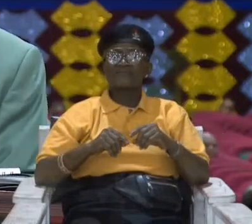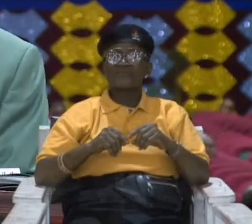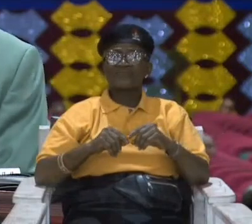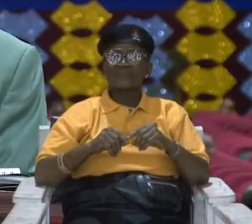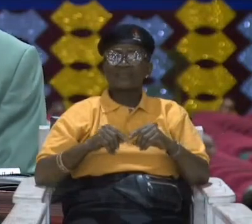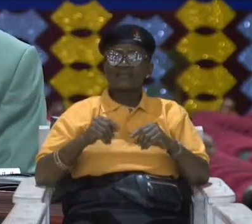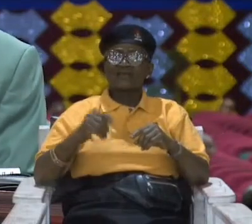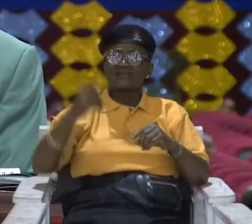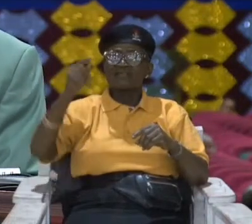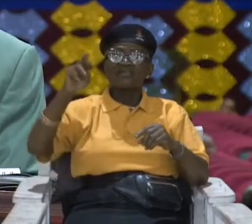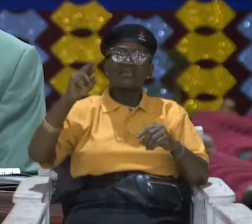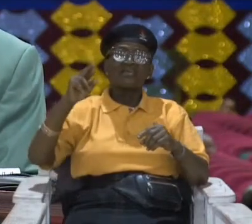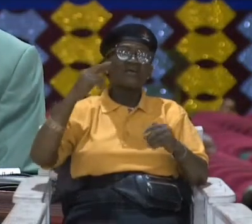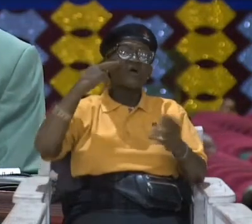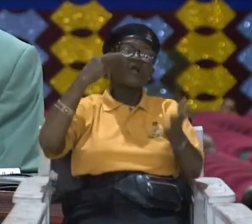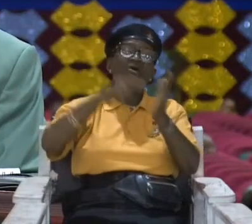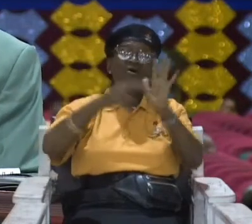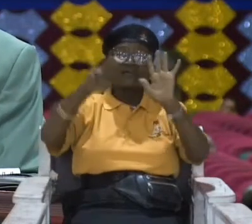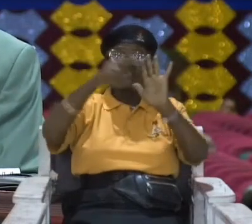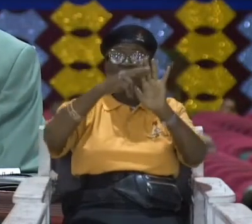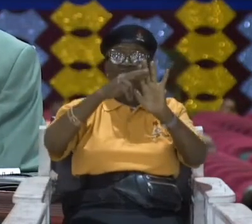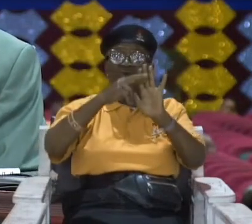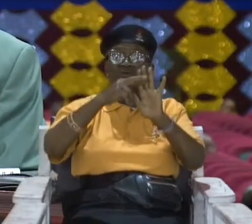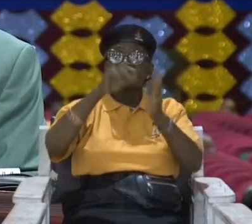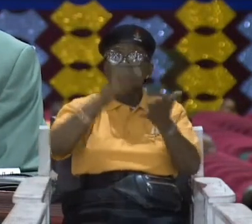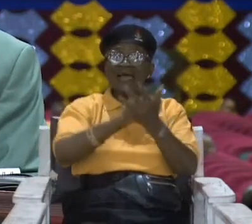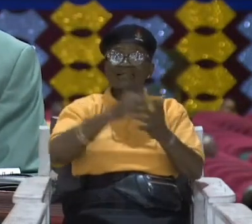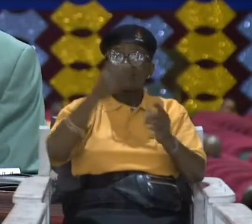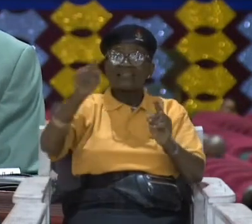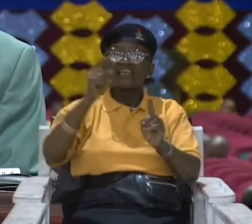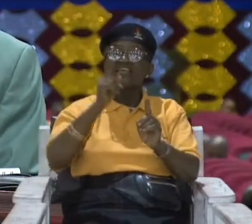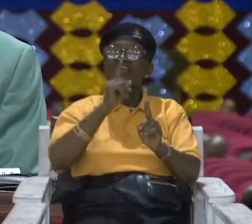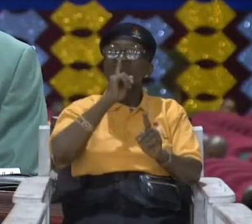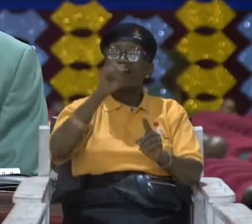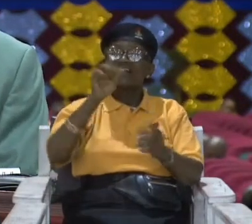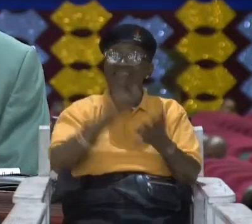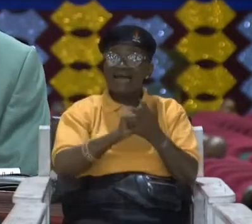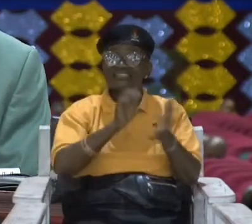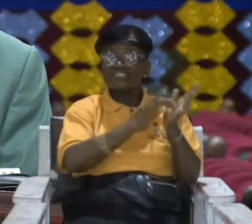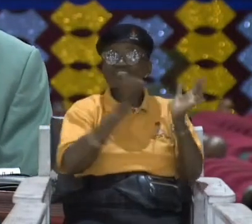A recognition of the fact that Jesus Christ is the great provider